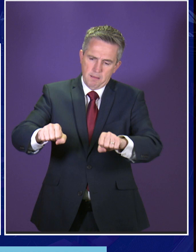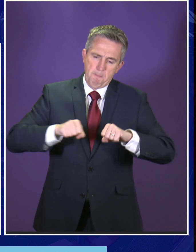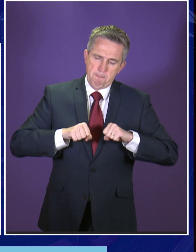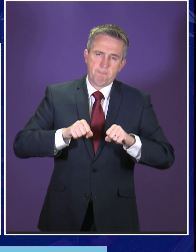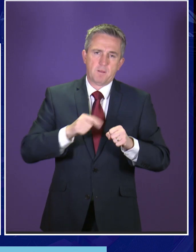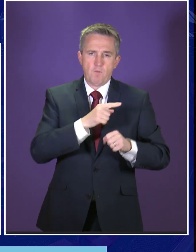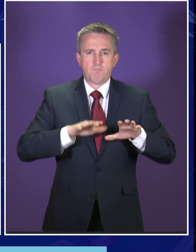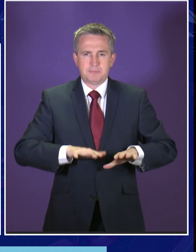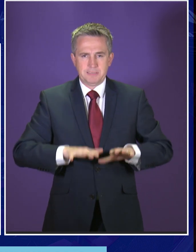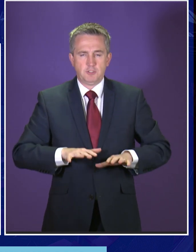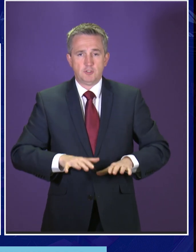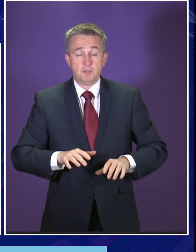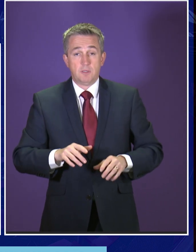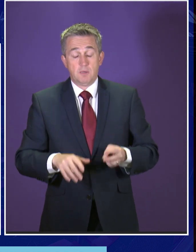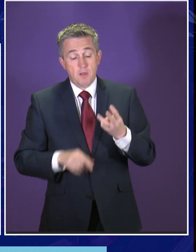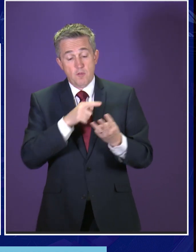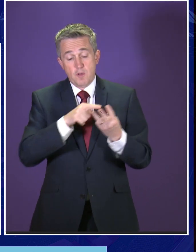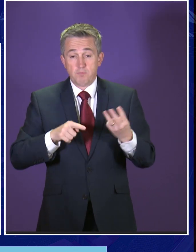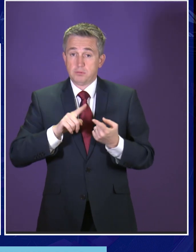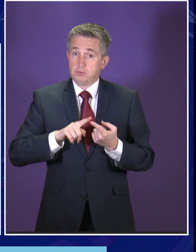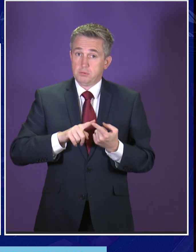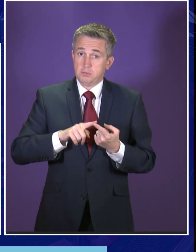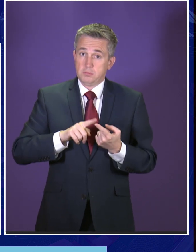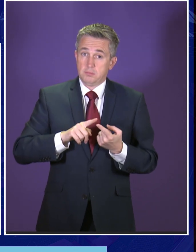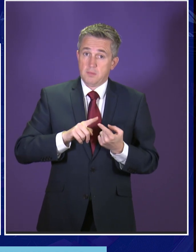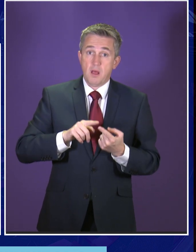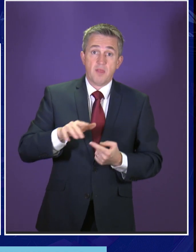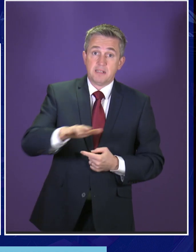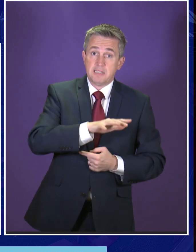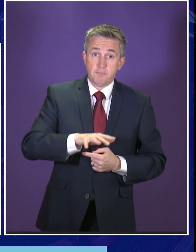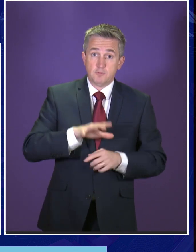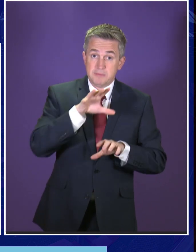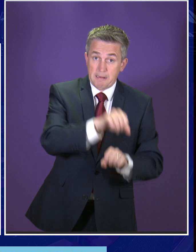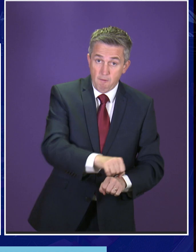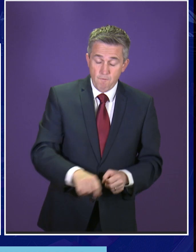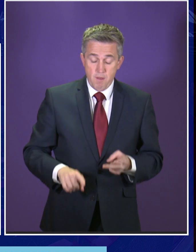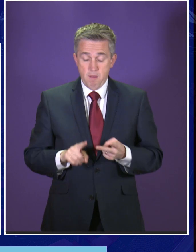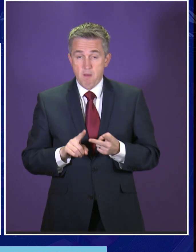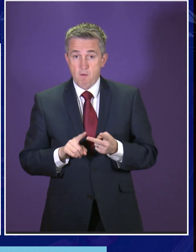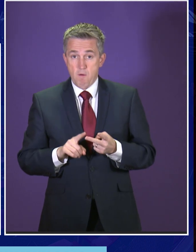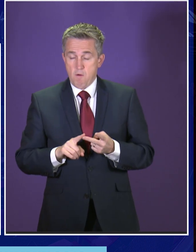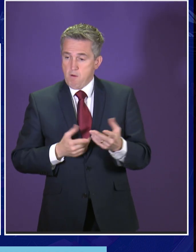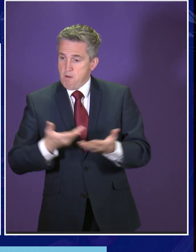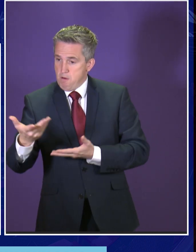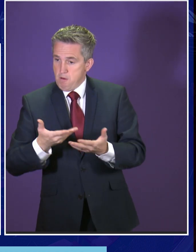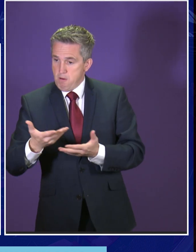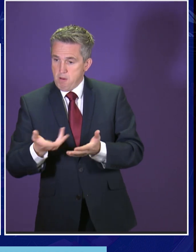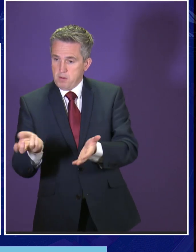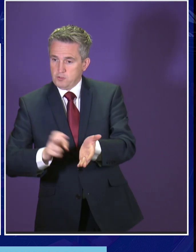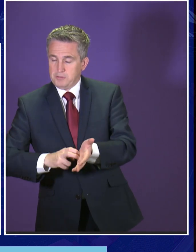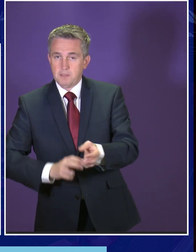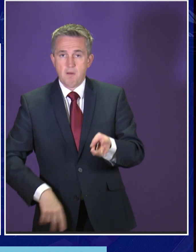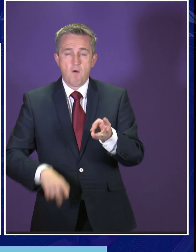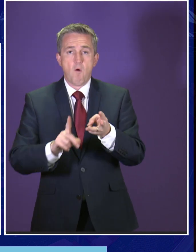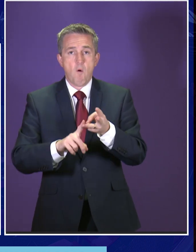three options, one being that the lands were ceded territories through conquest, number two, that they were negotiated occupation through treaty, or